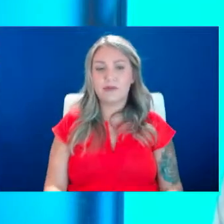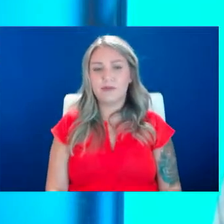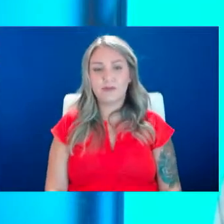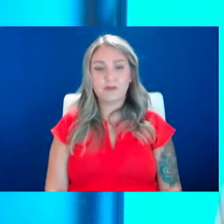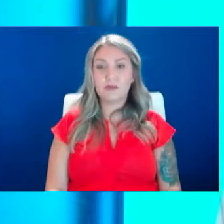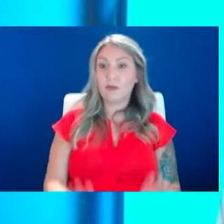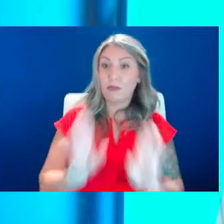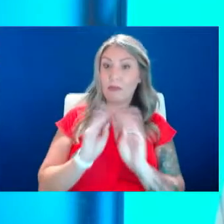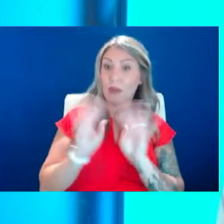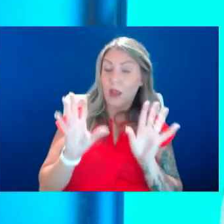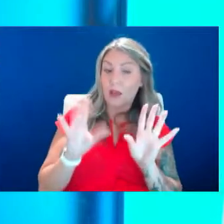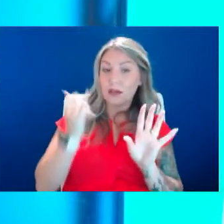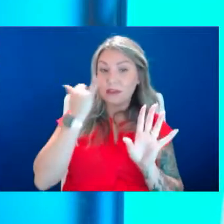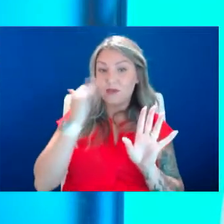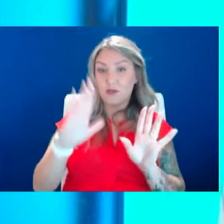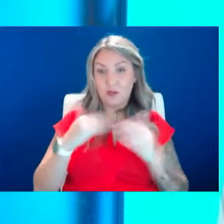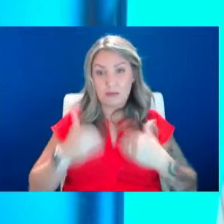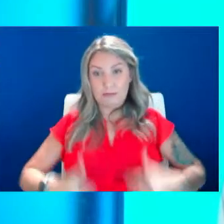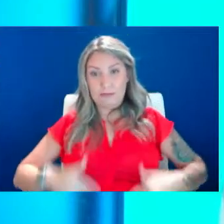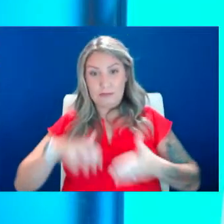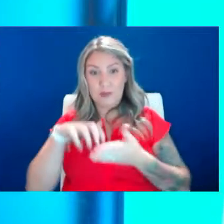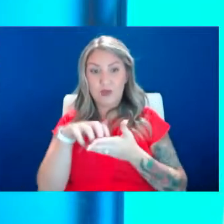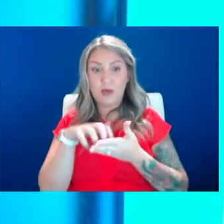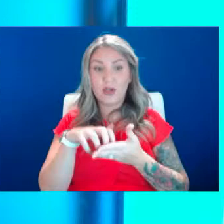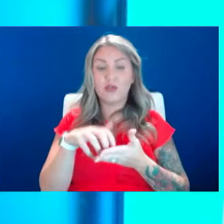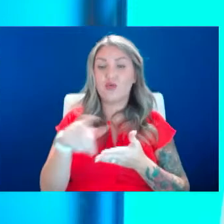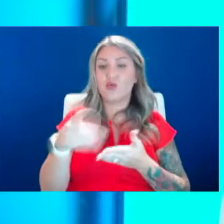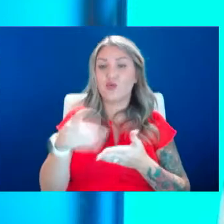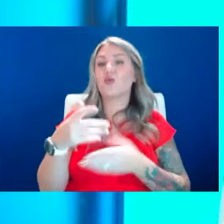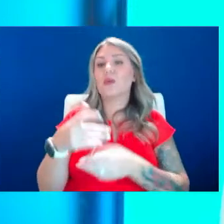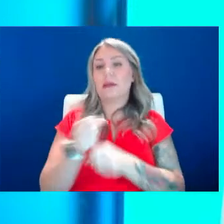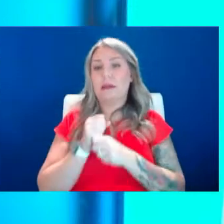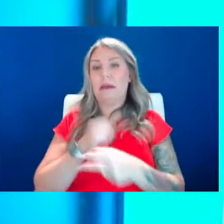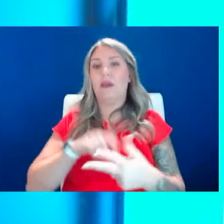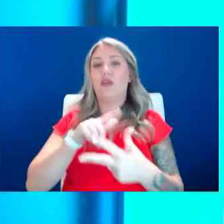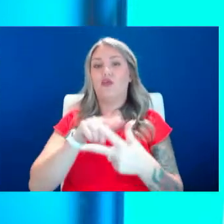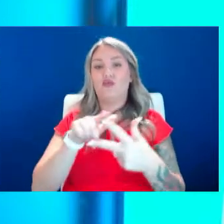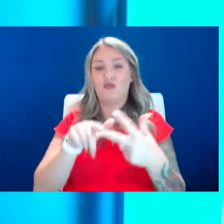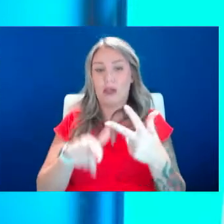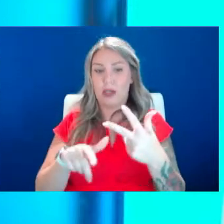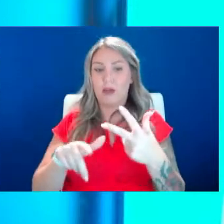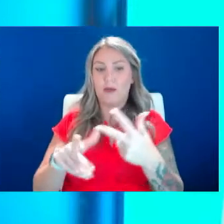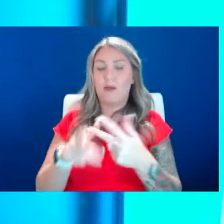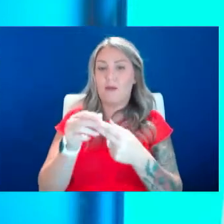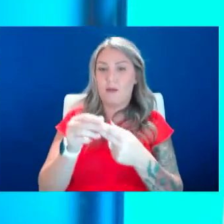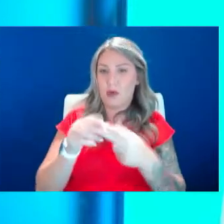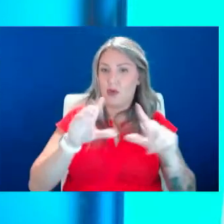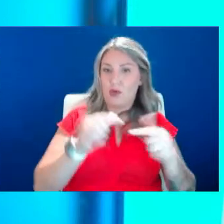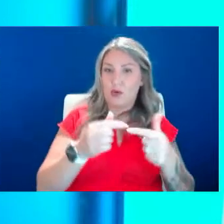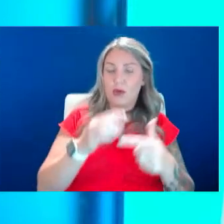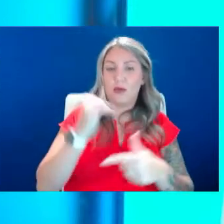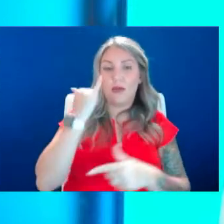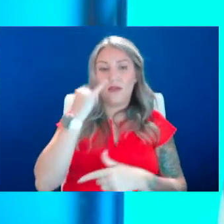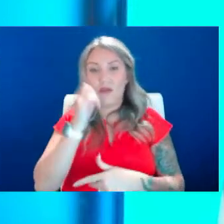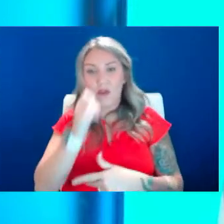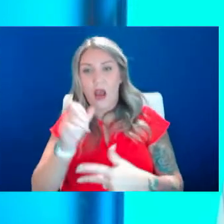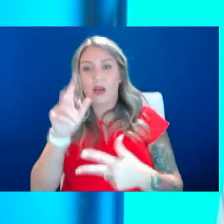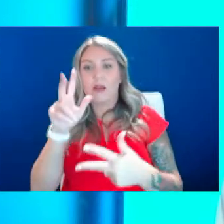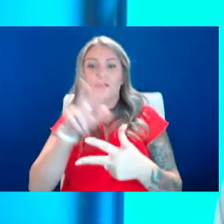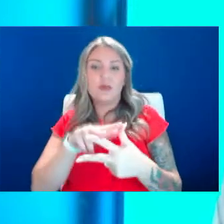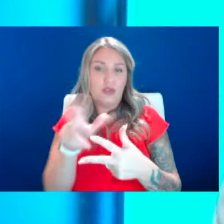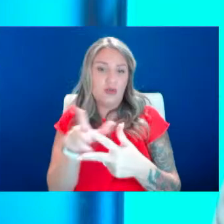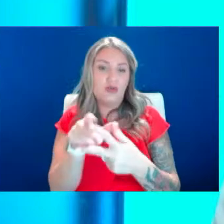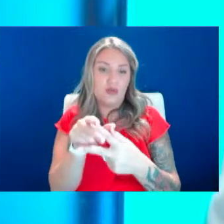are immunosuppressed, you get that 3 doses for that primary series. If you are not immunosuppressed, you have 2 doses